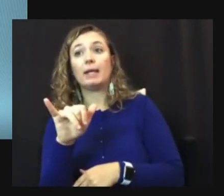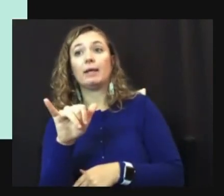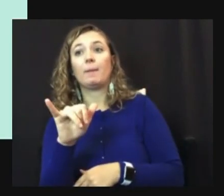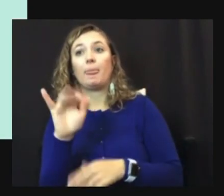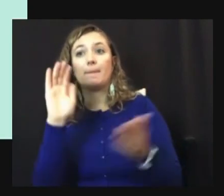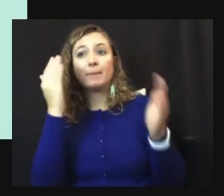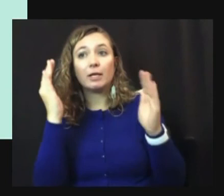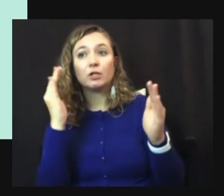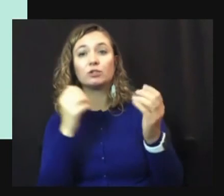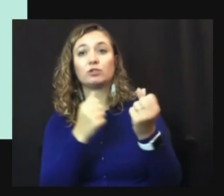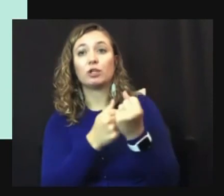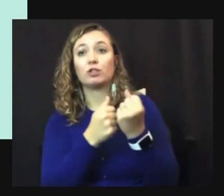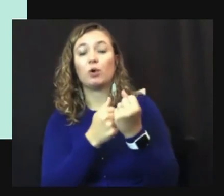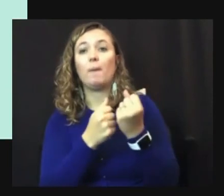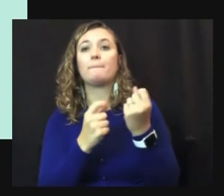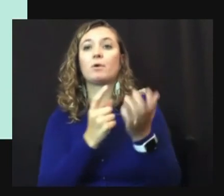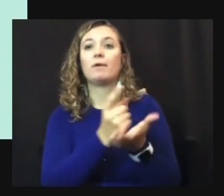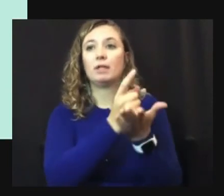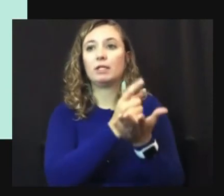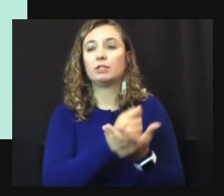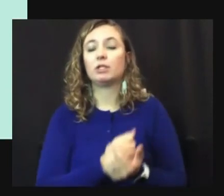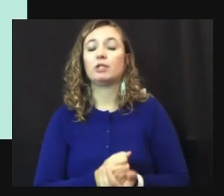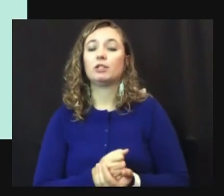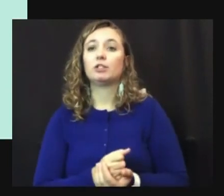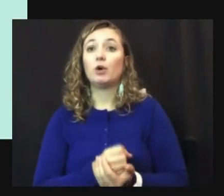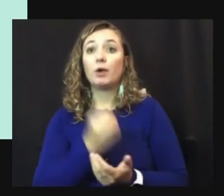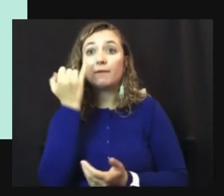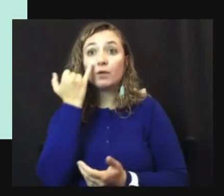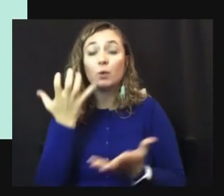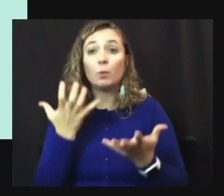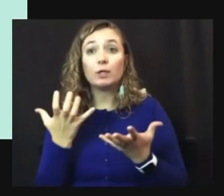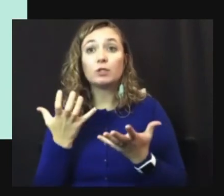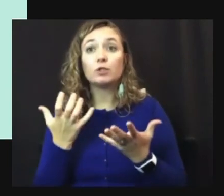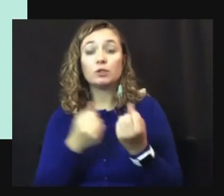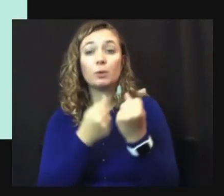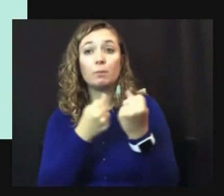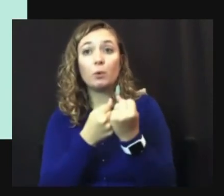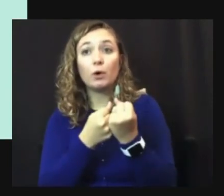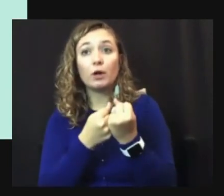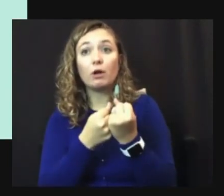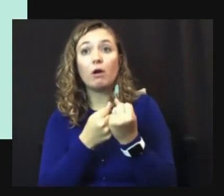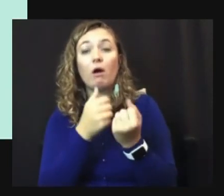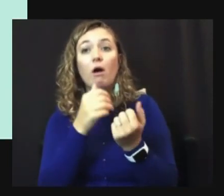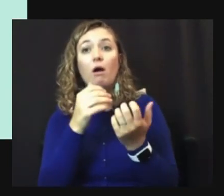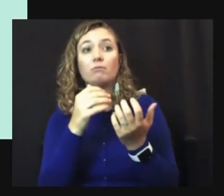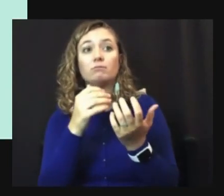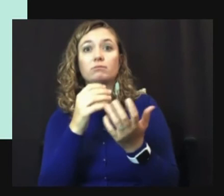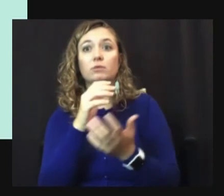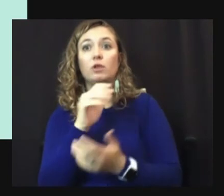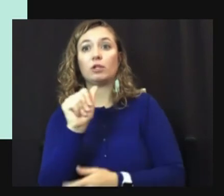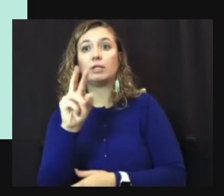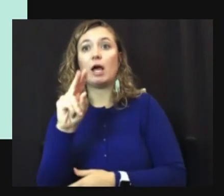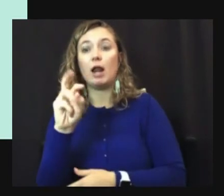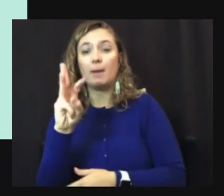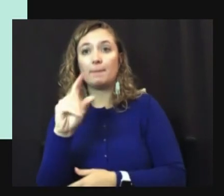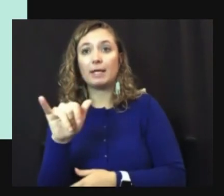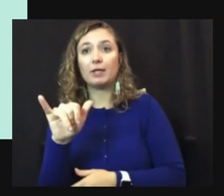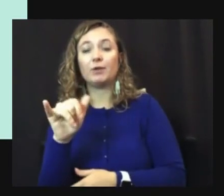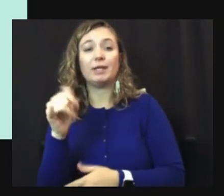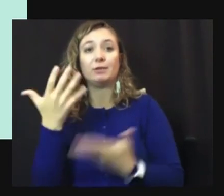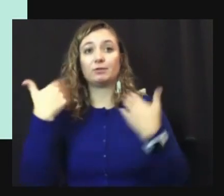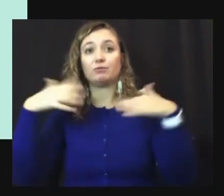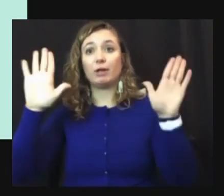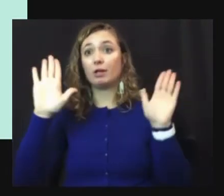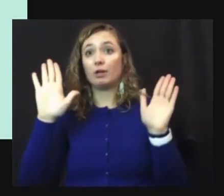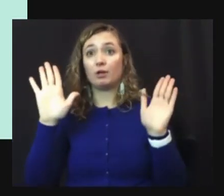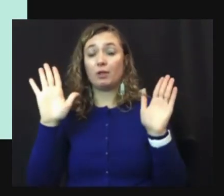So if you're going to support autonomy, you need to give up the idea that you know the answers, you have